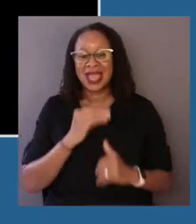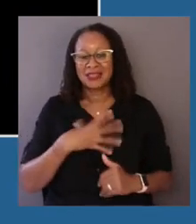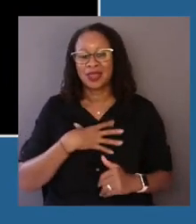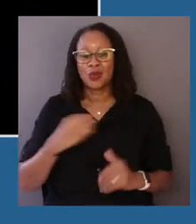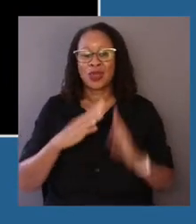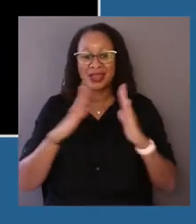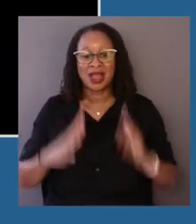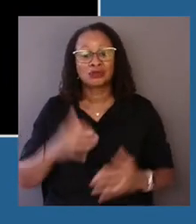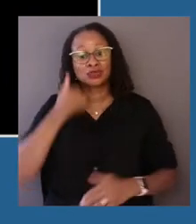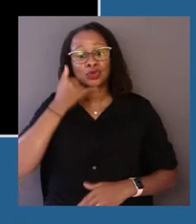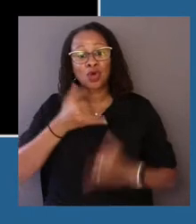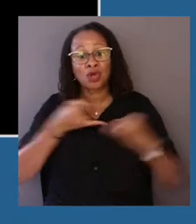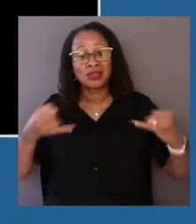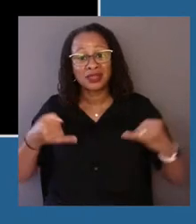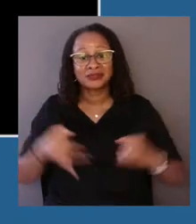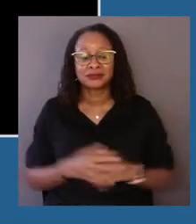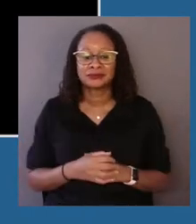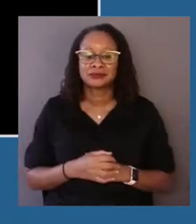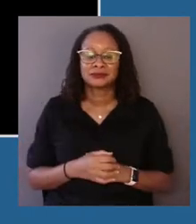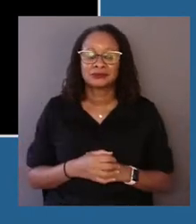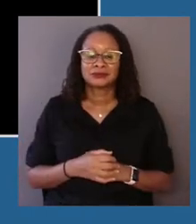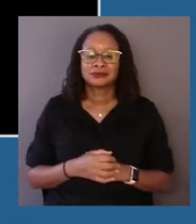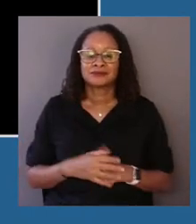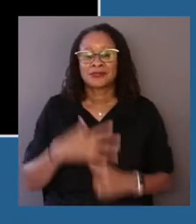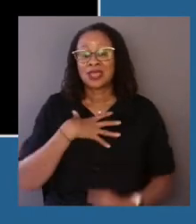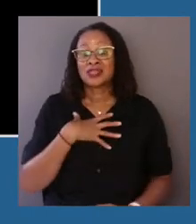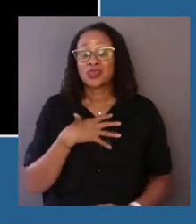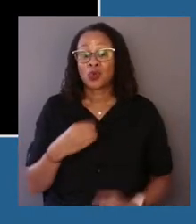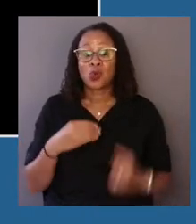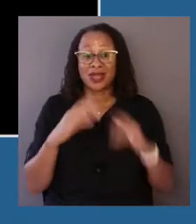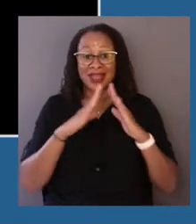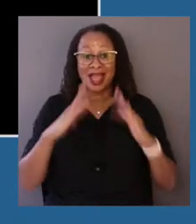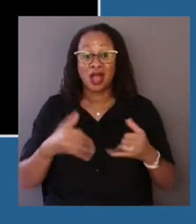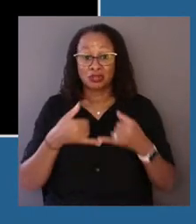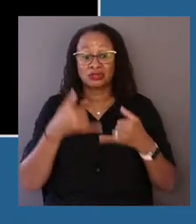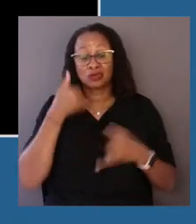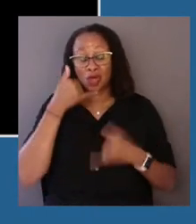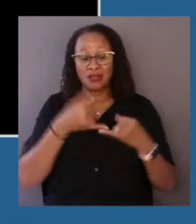line. The White House call line is